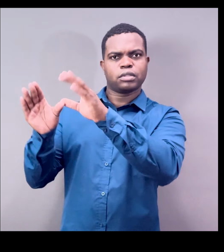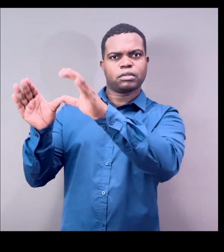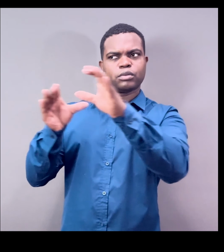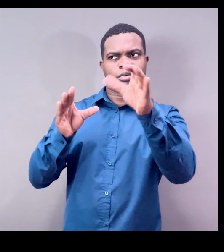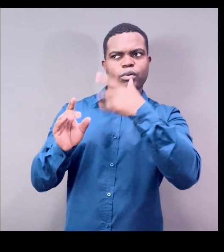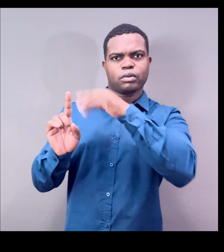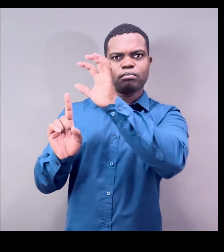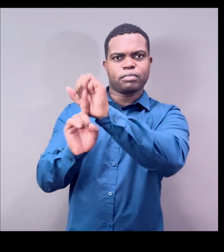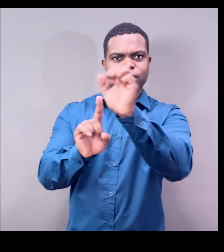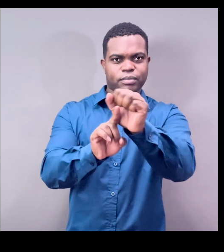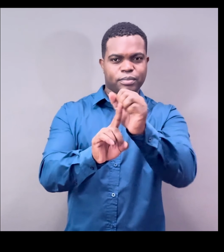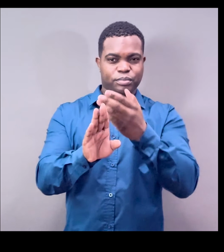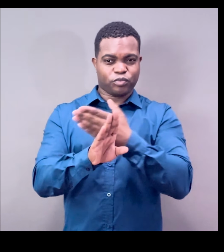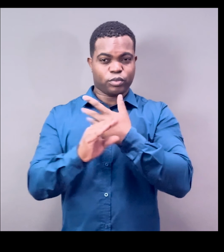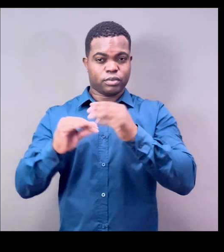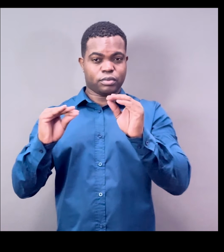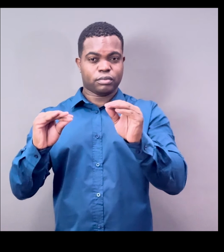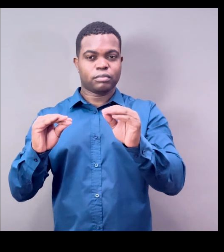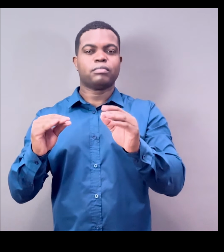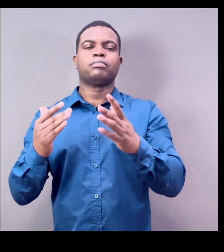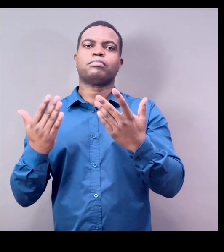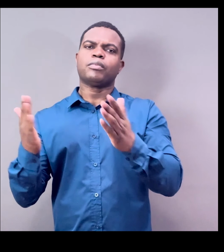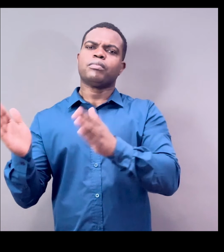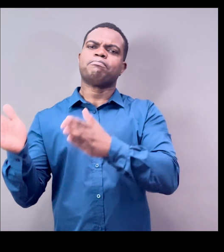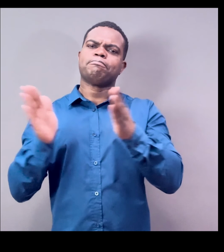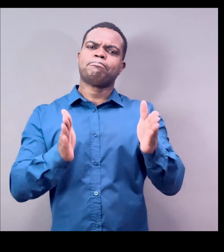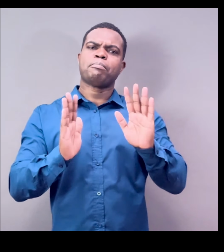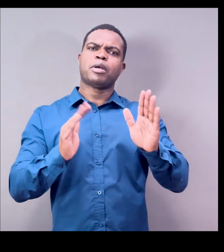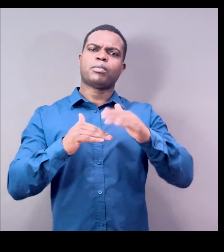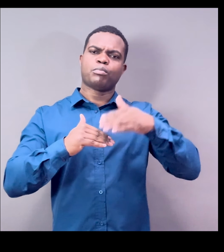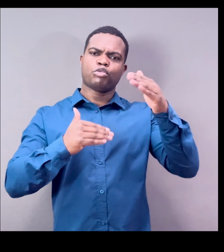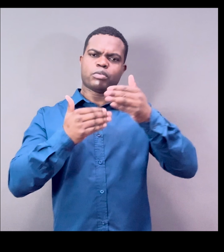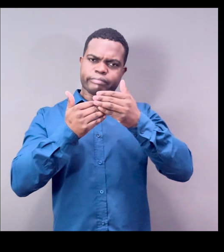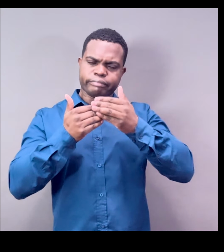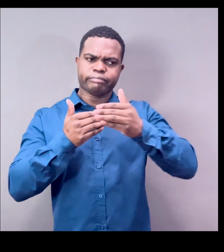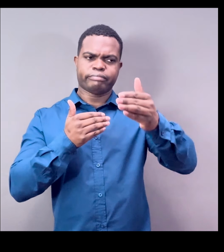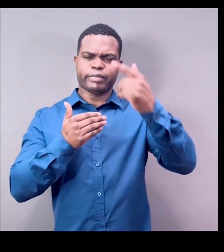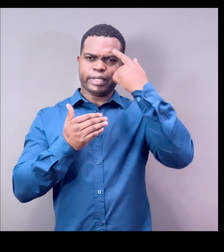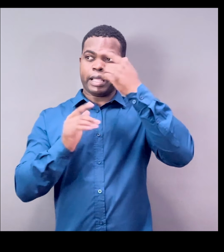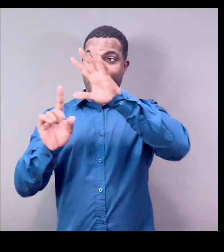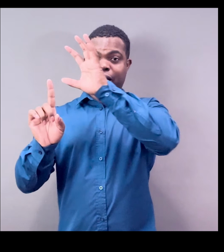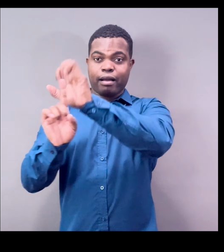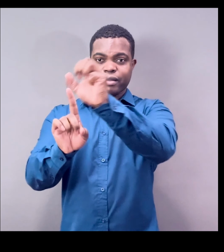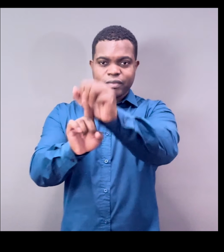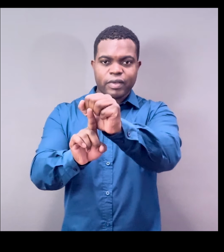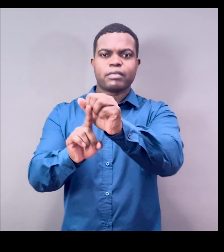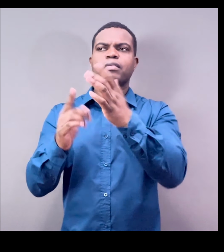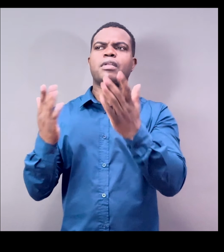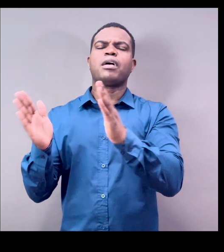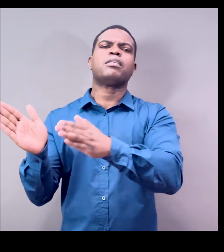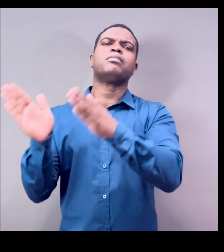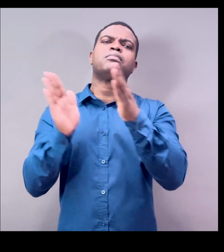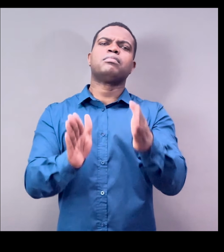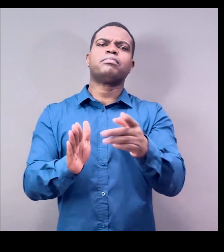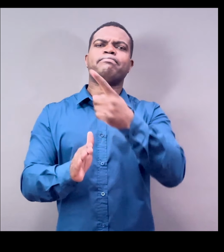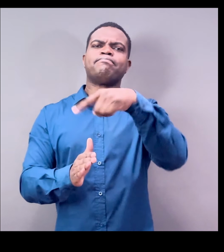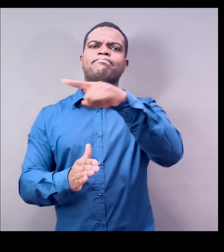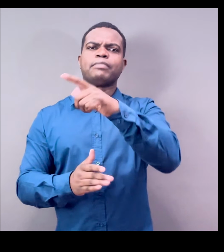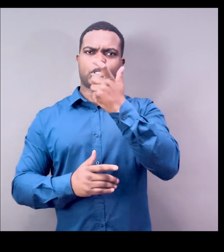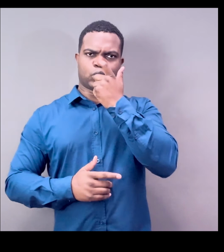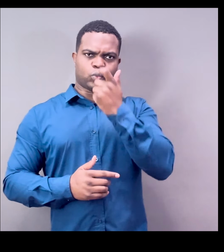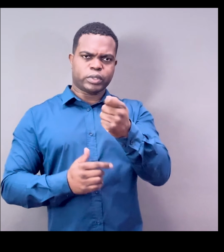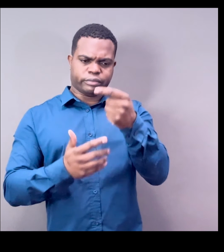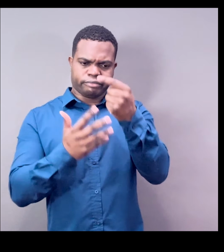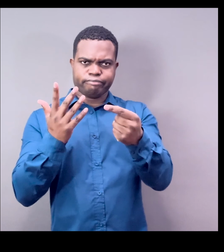are. But beyond just identifying these stakeholders, you need to analyze their